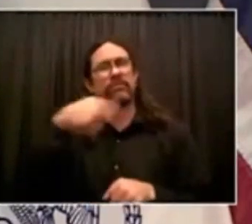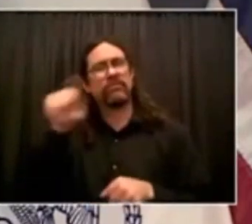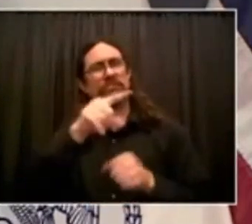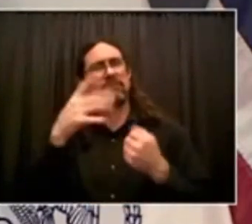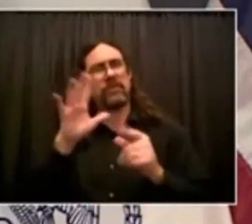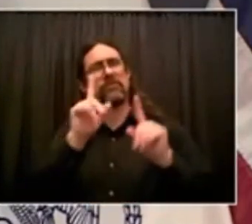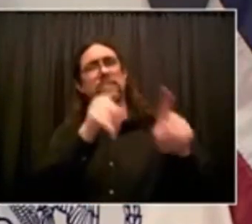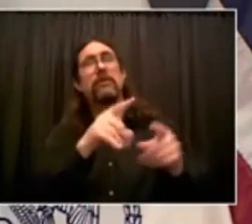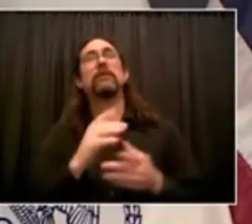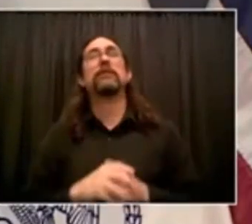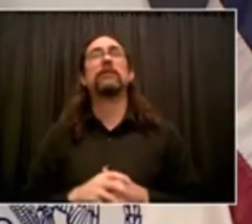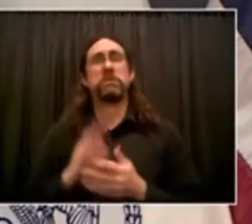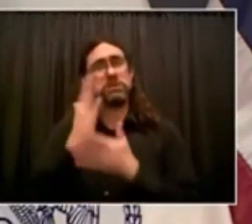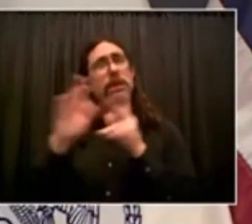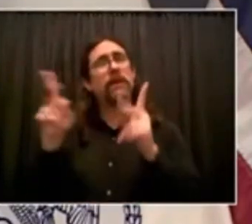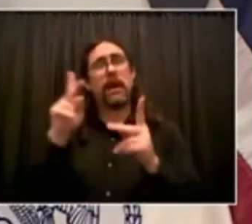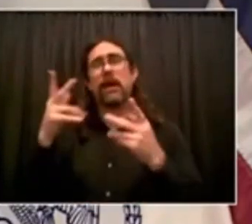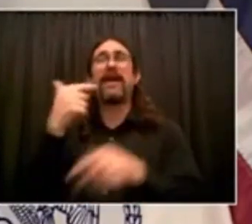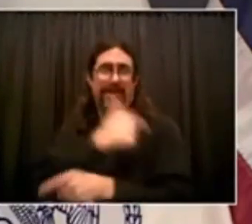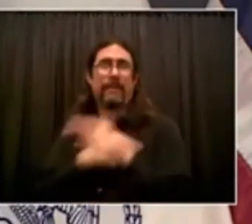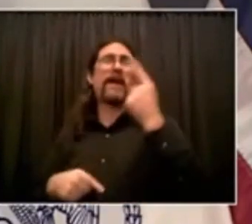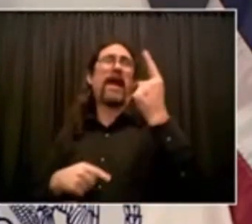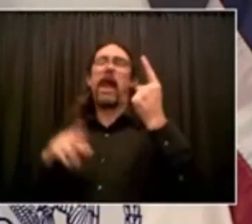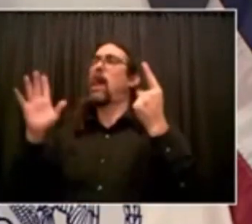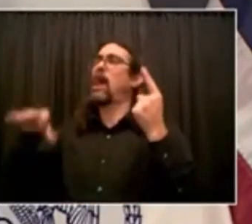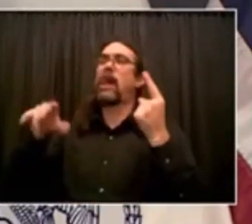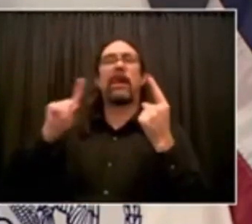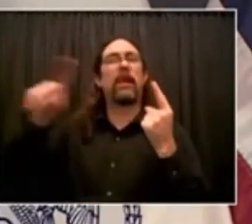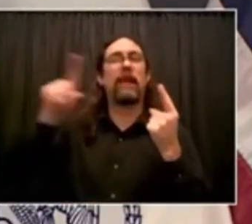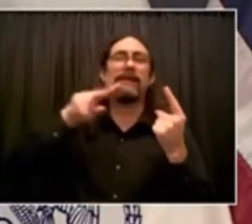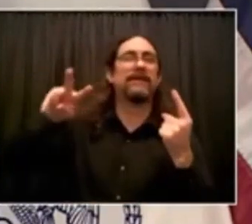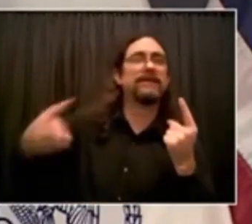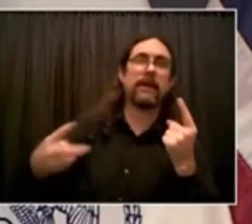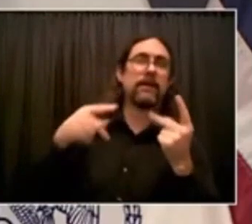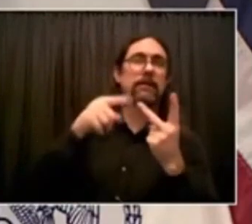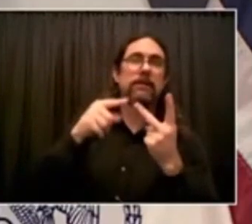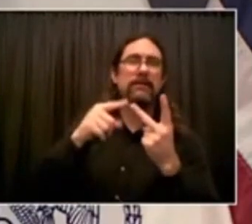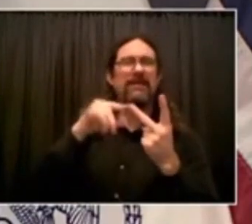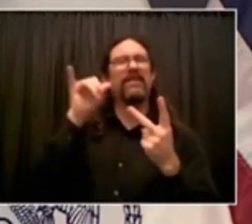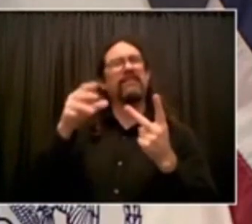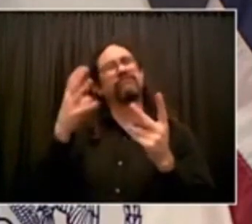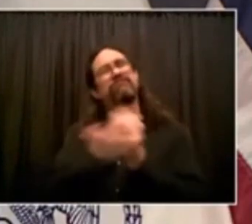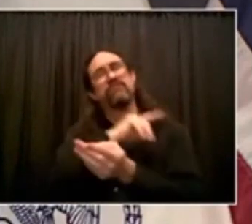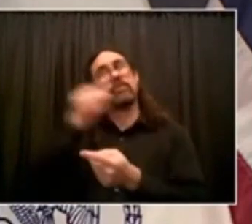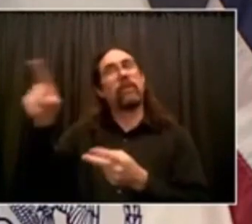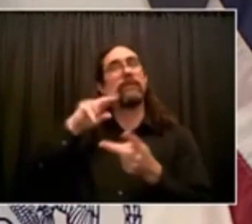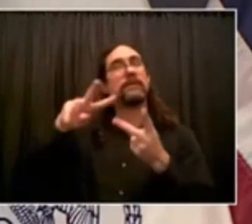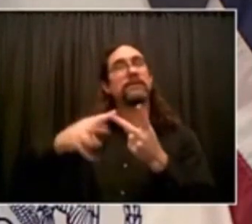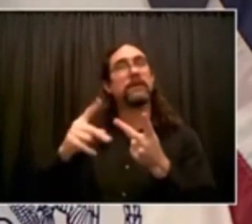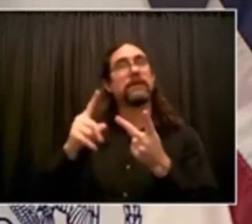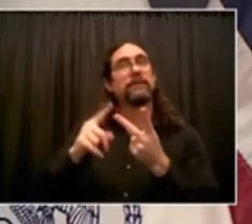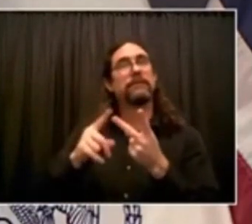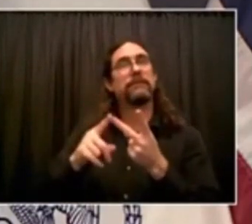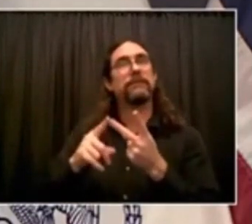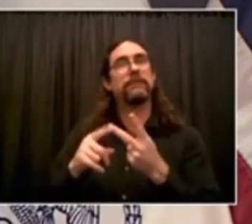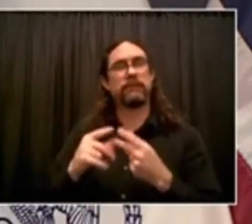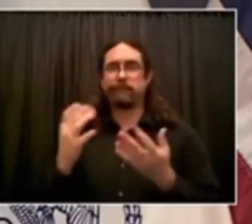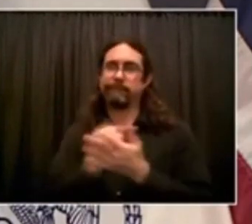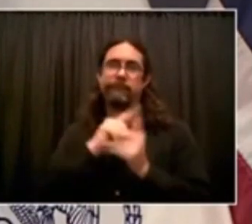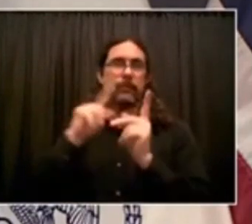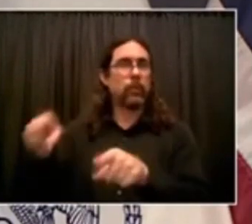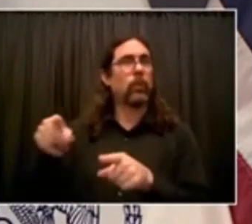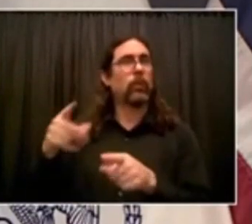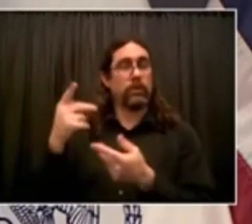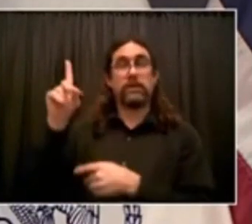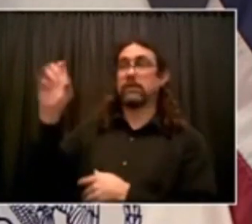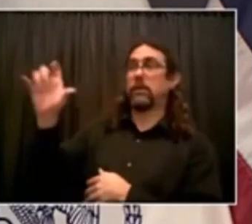to encourage people even more. Get that second dose, because that's what gives you so much more protection. So 2 doses for all the Key to